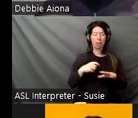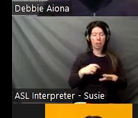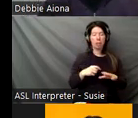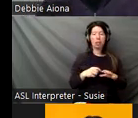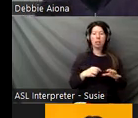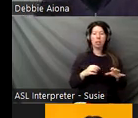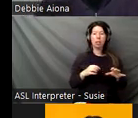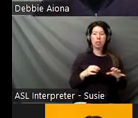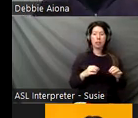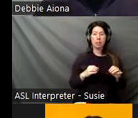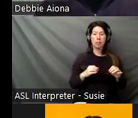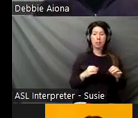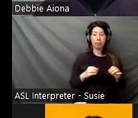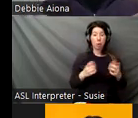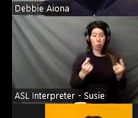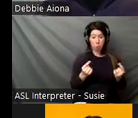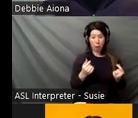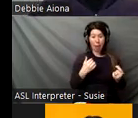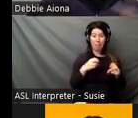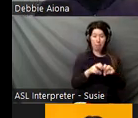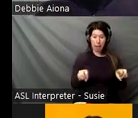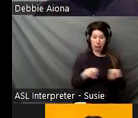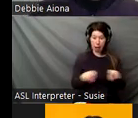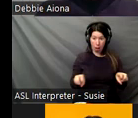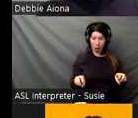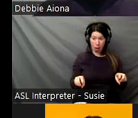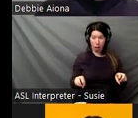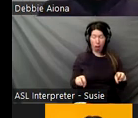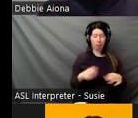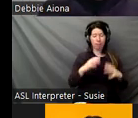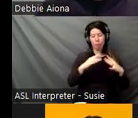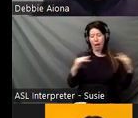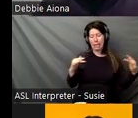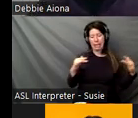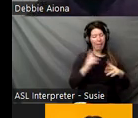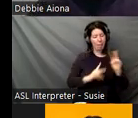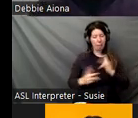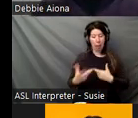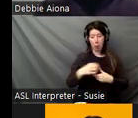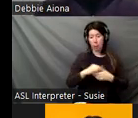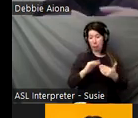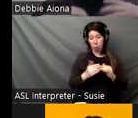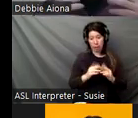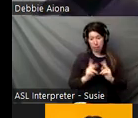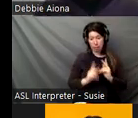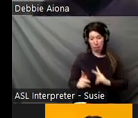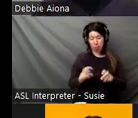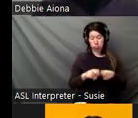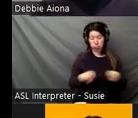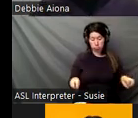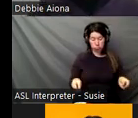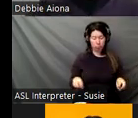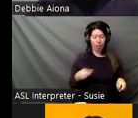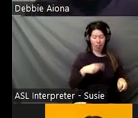they did a panel and they had made of a variety of people, including community, and they just examine